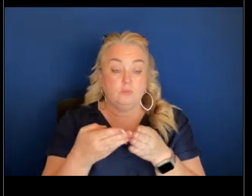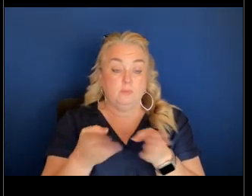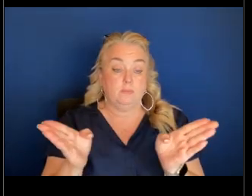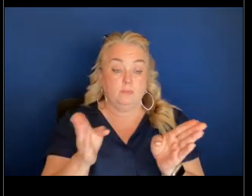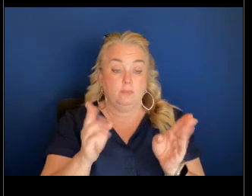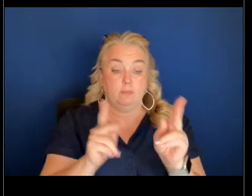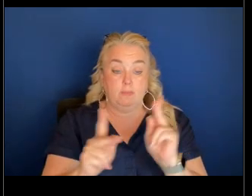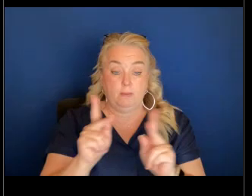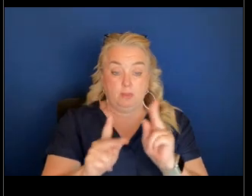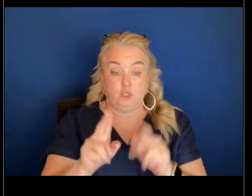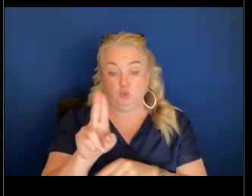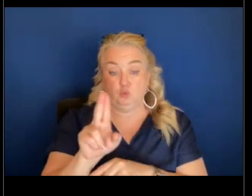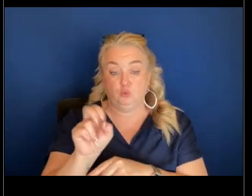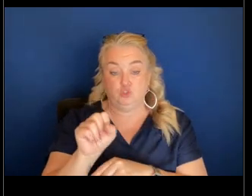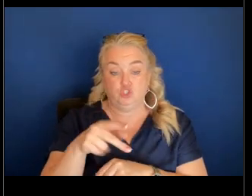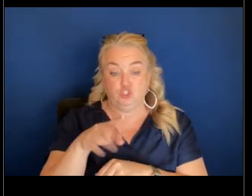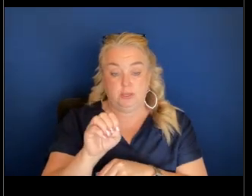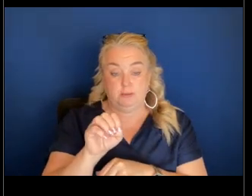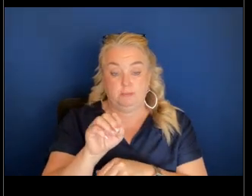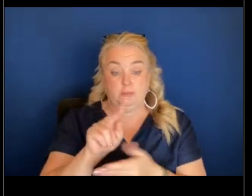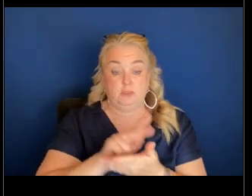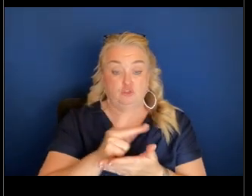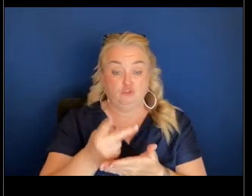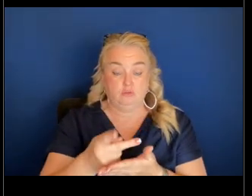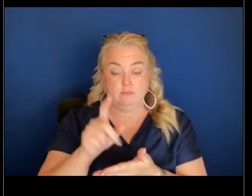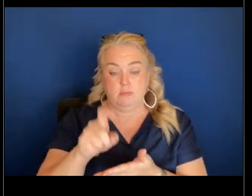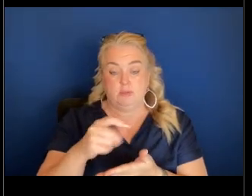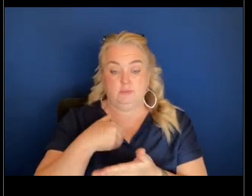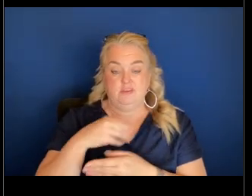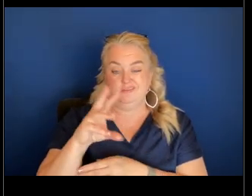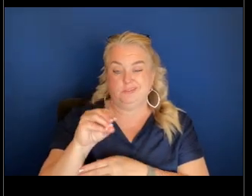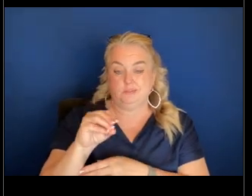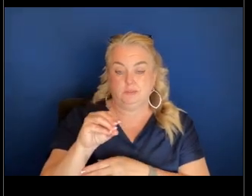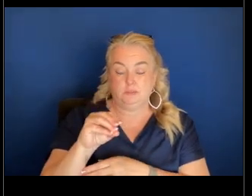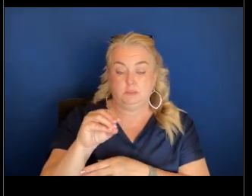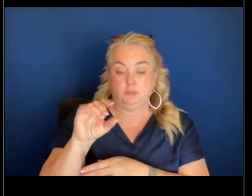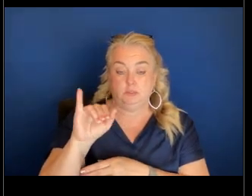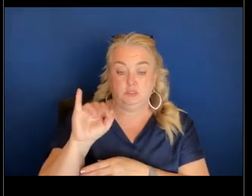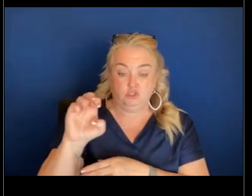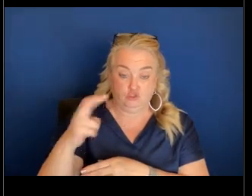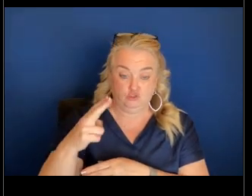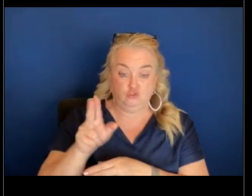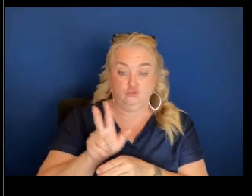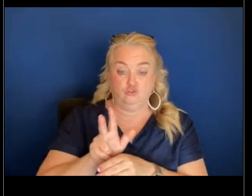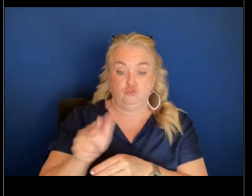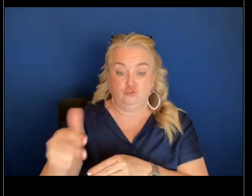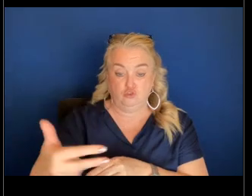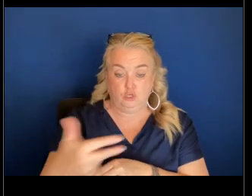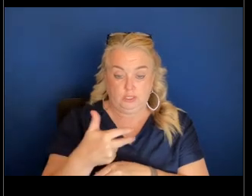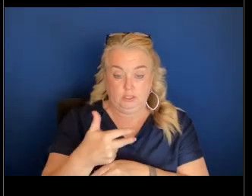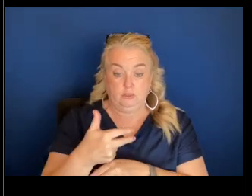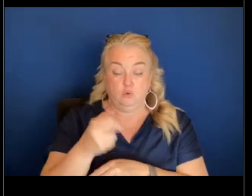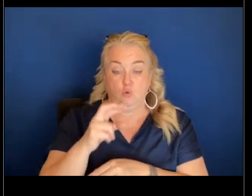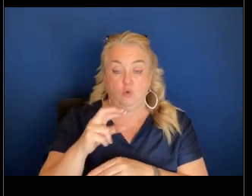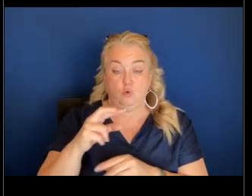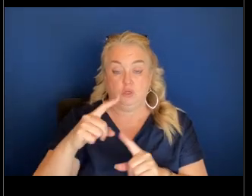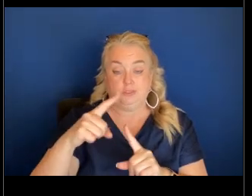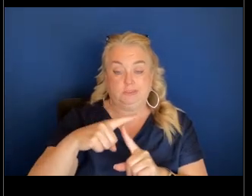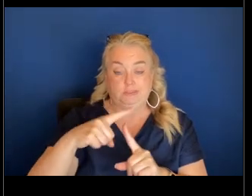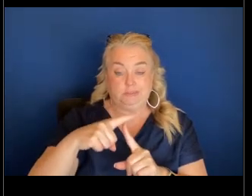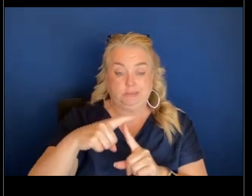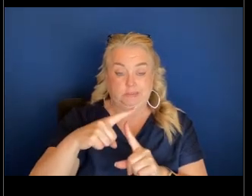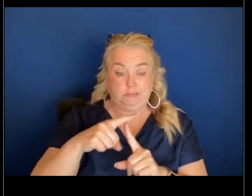Within a public U-shaped kitchen, there must be a 60-inch turning space or a